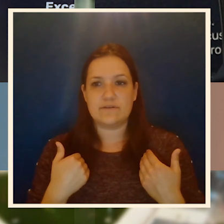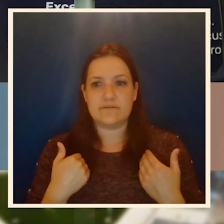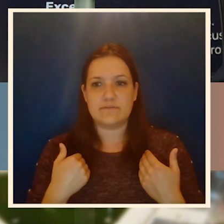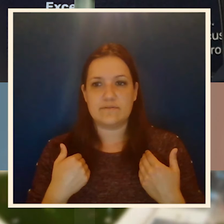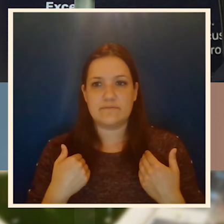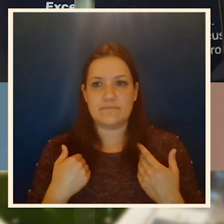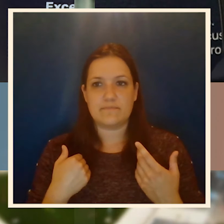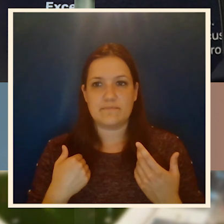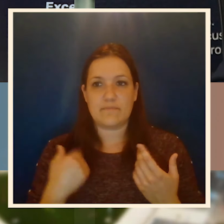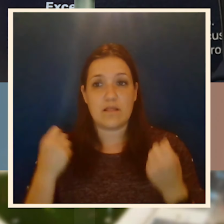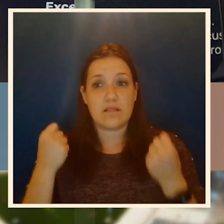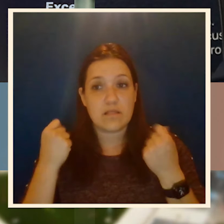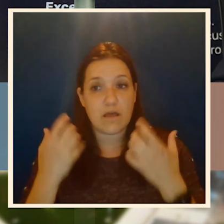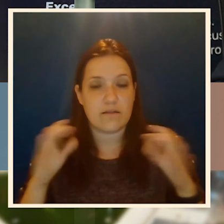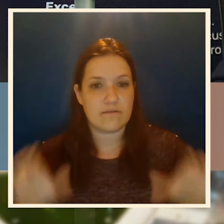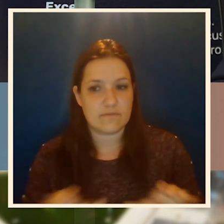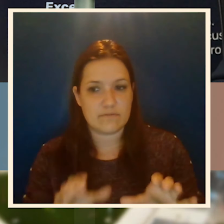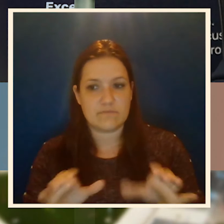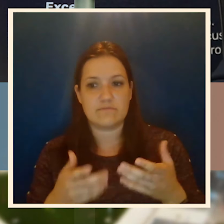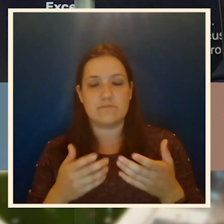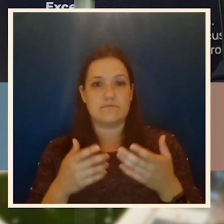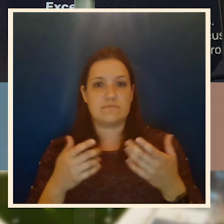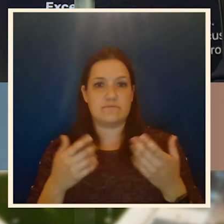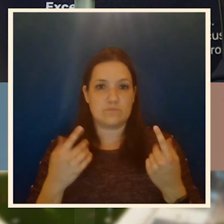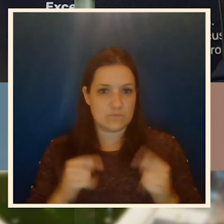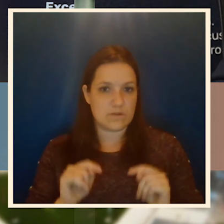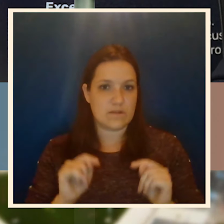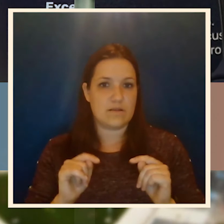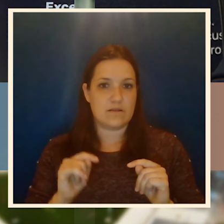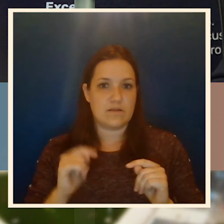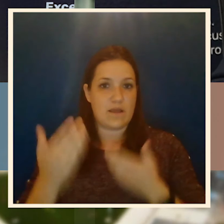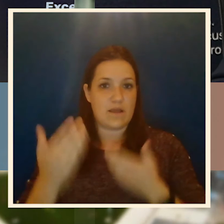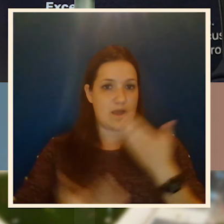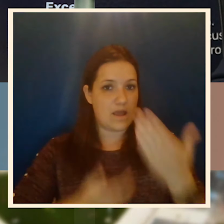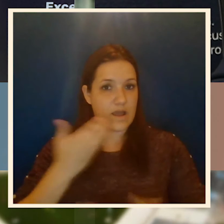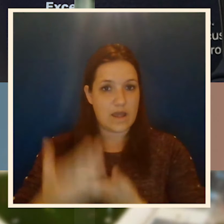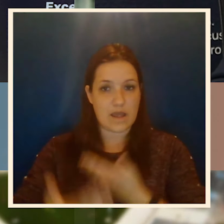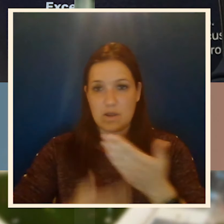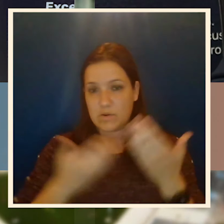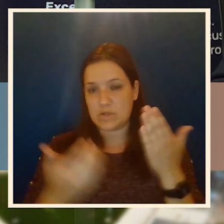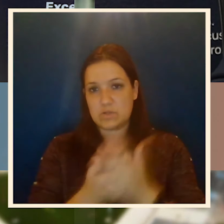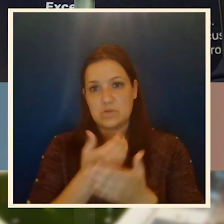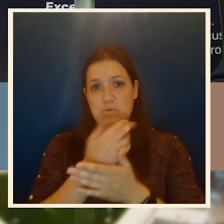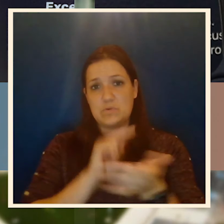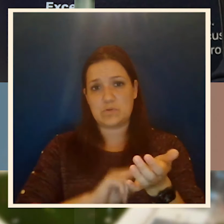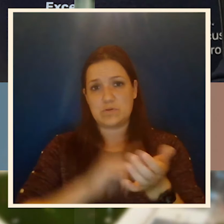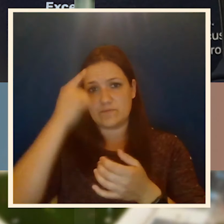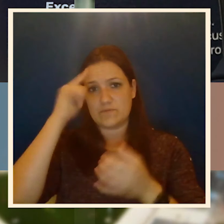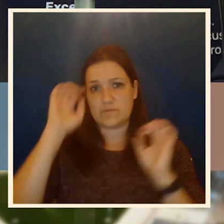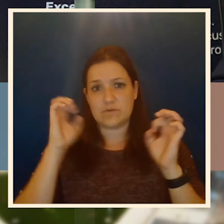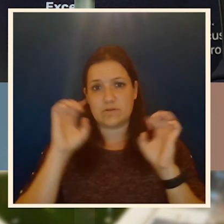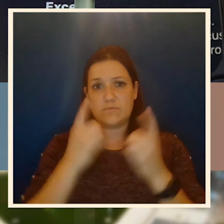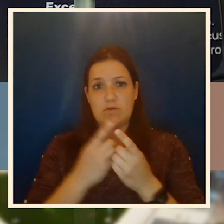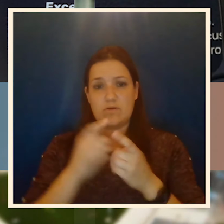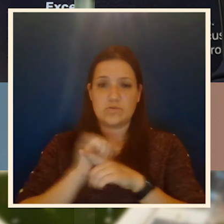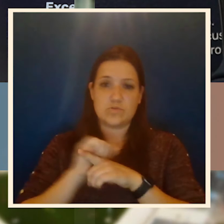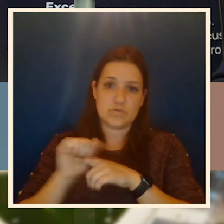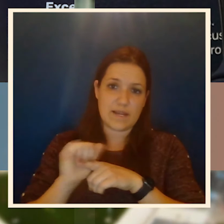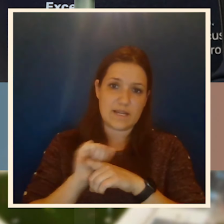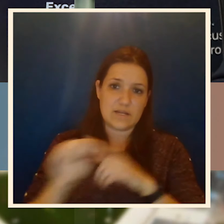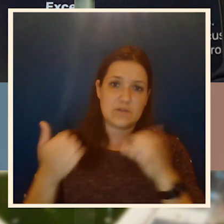know, lots of activity, great efforts underway. We've hired many new nurses for the ED. They're in training right